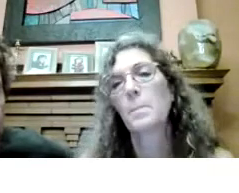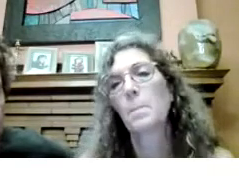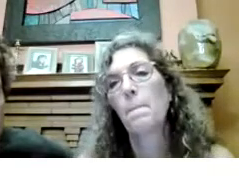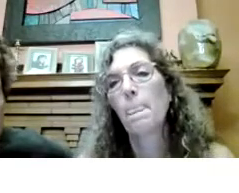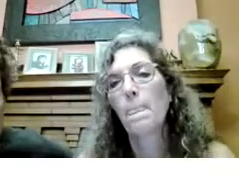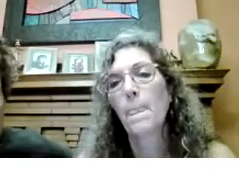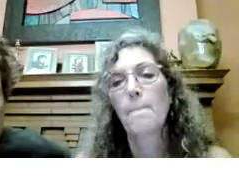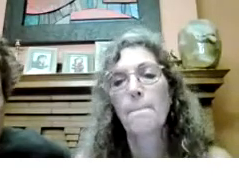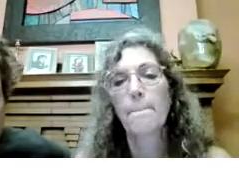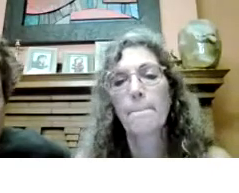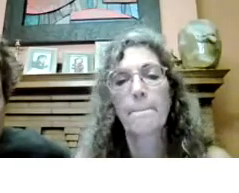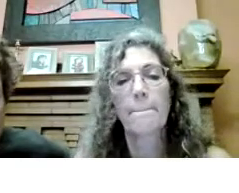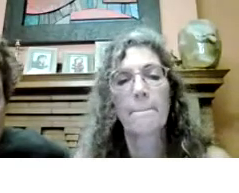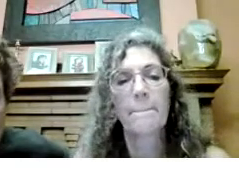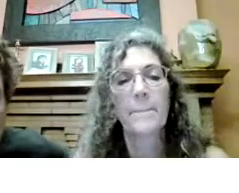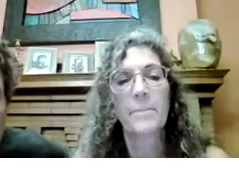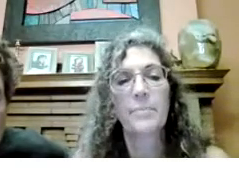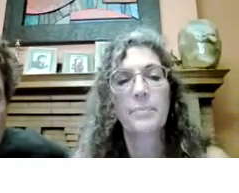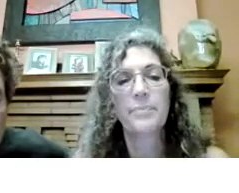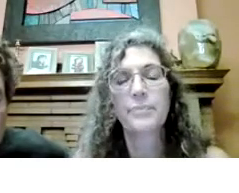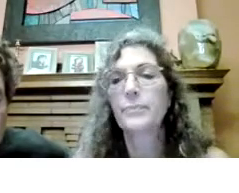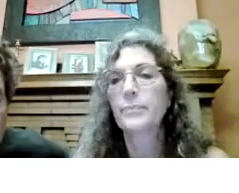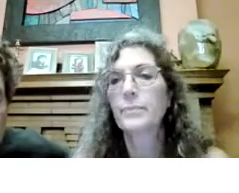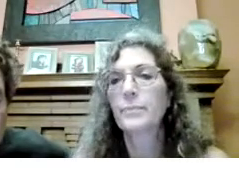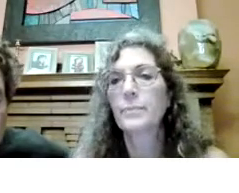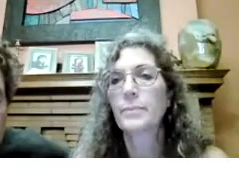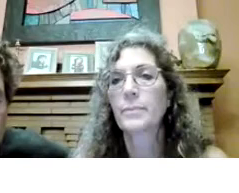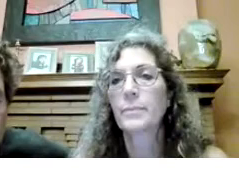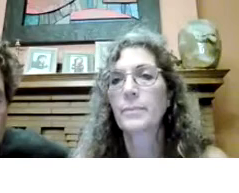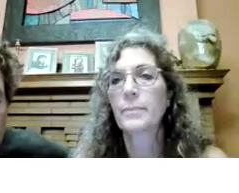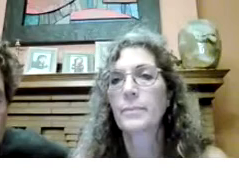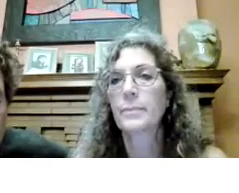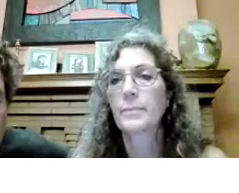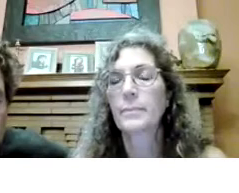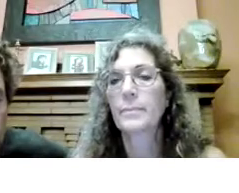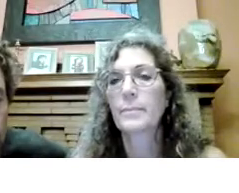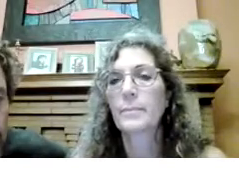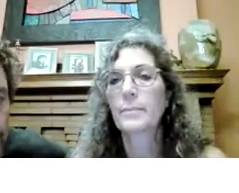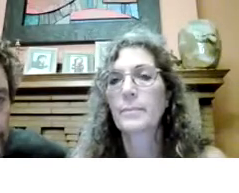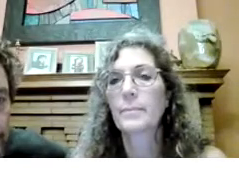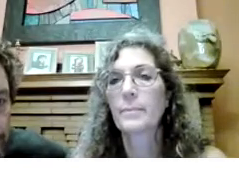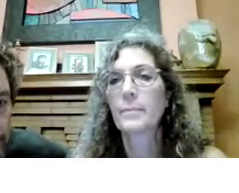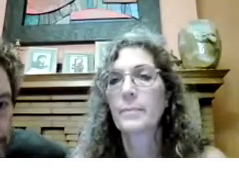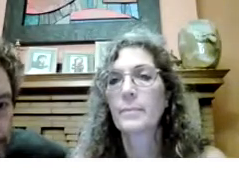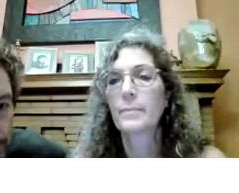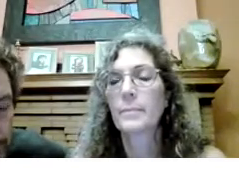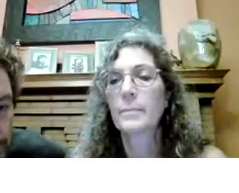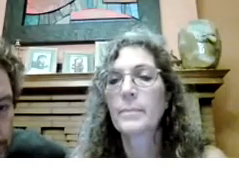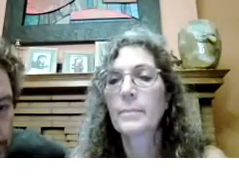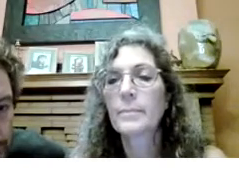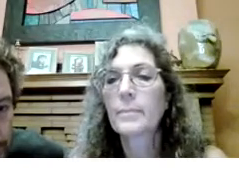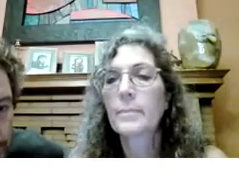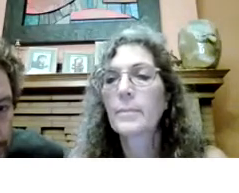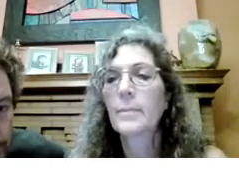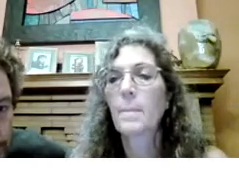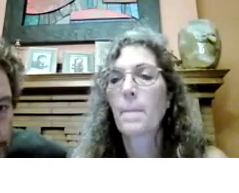Thank you. And I'm gonna call more people and then ask the chat again. So Mitch, please unmute